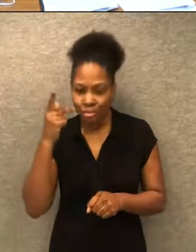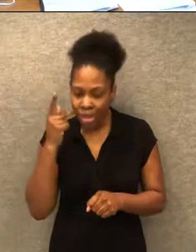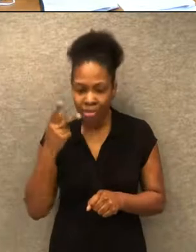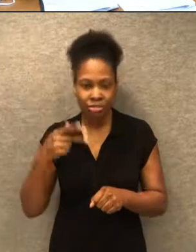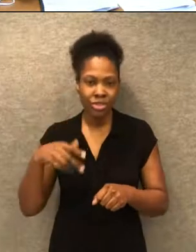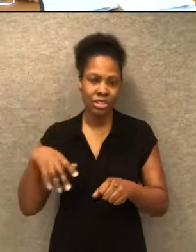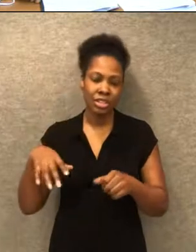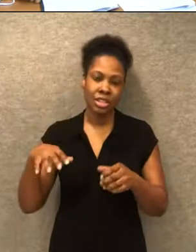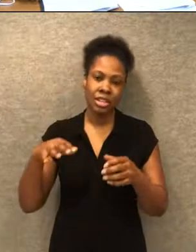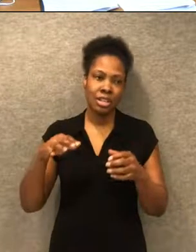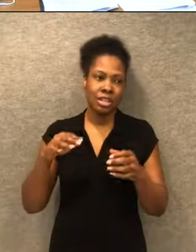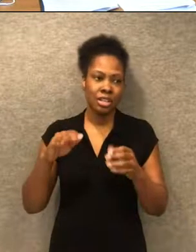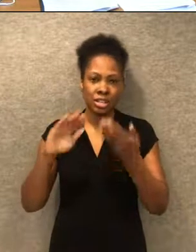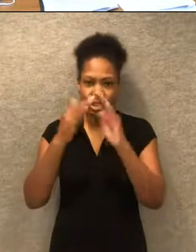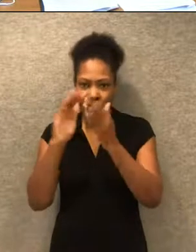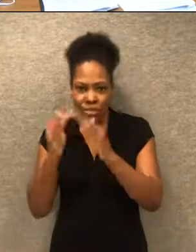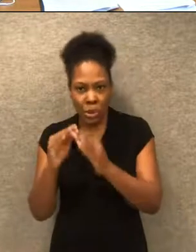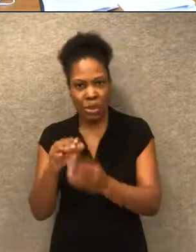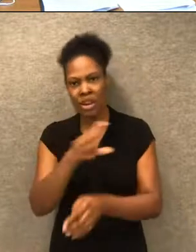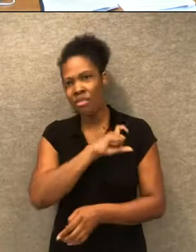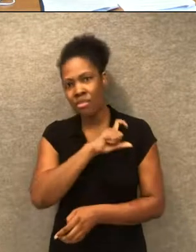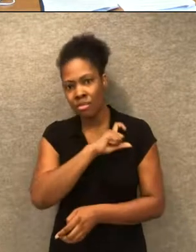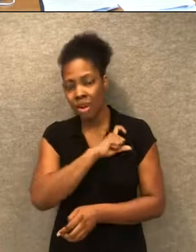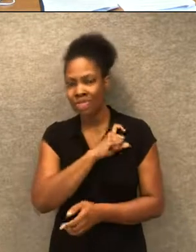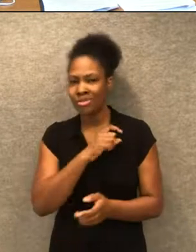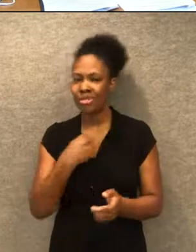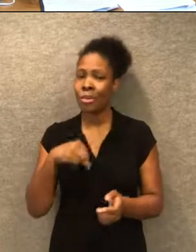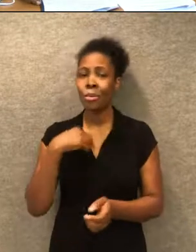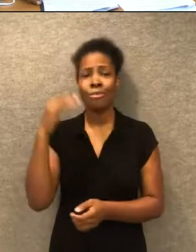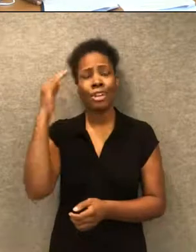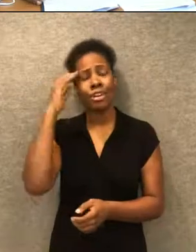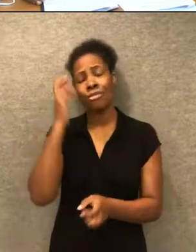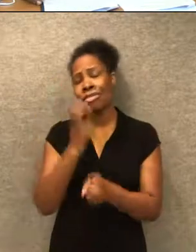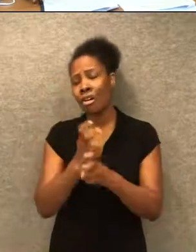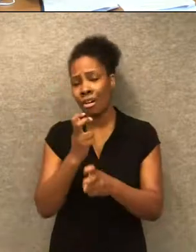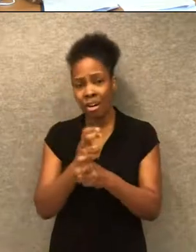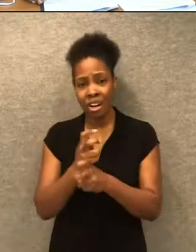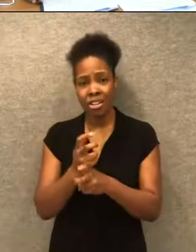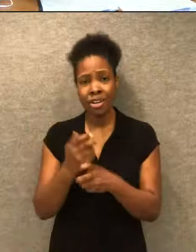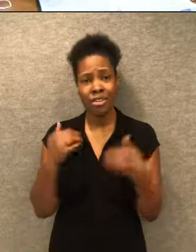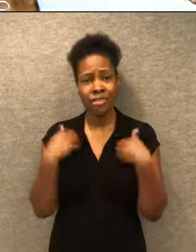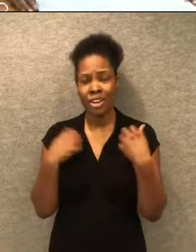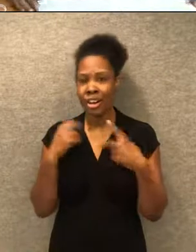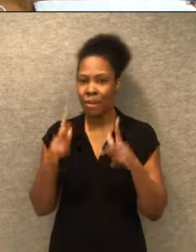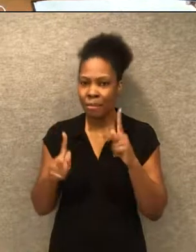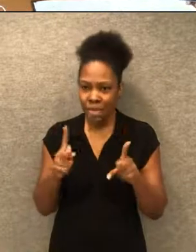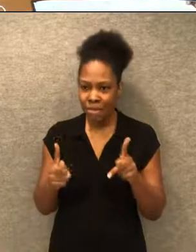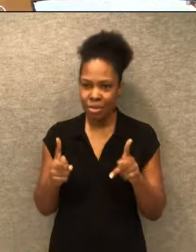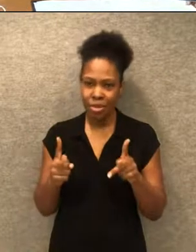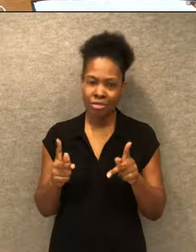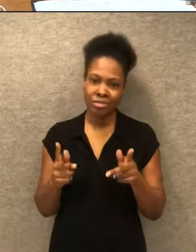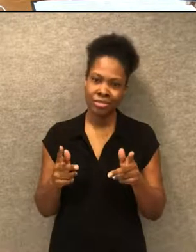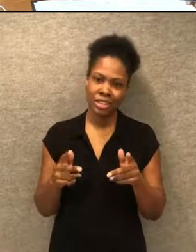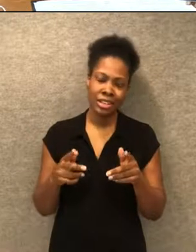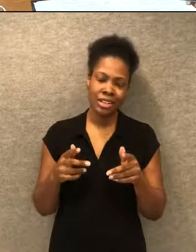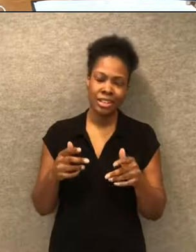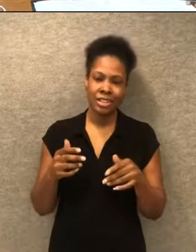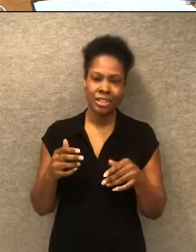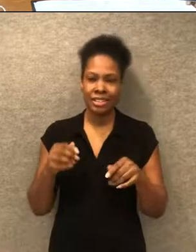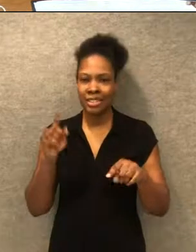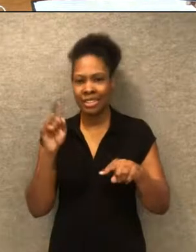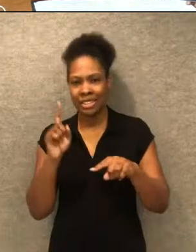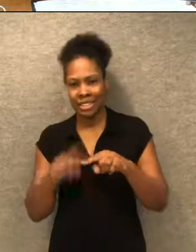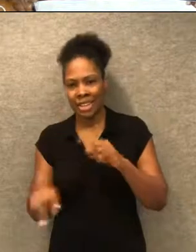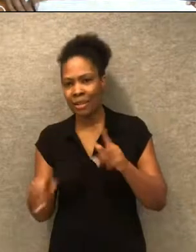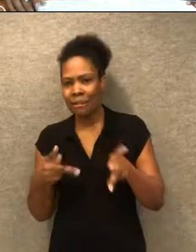our police officers. Again, we know how hard it is for young people to want to play and cover their